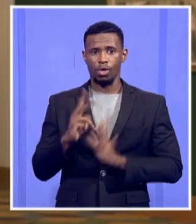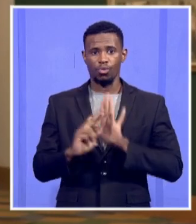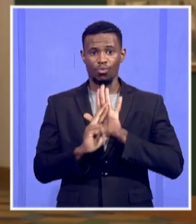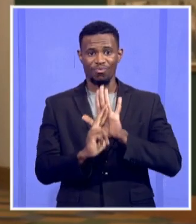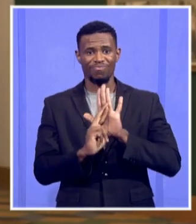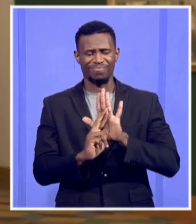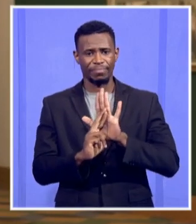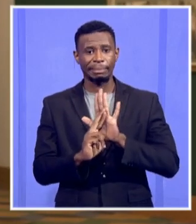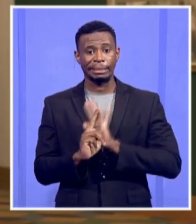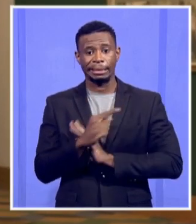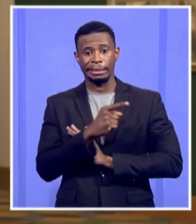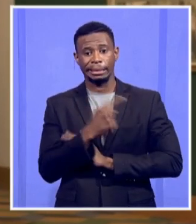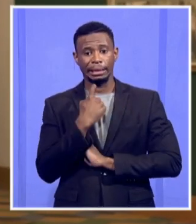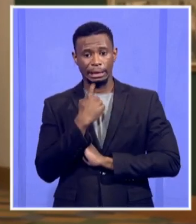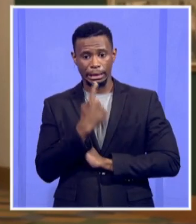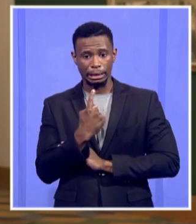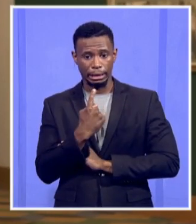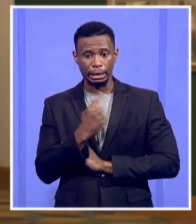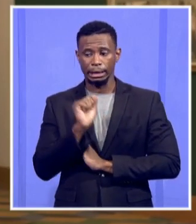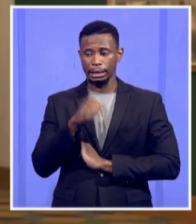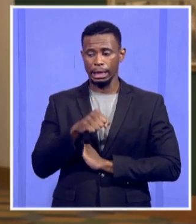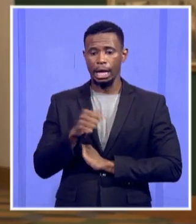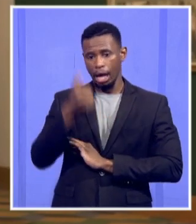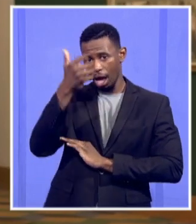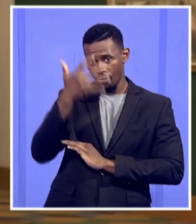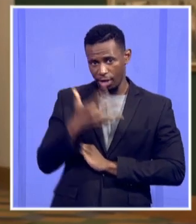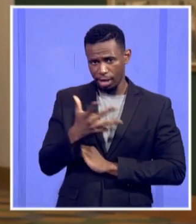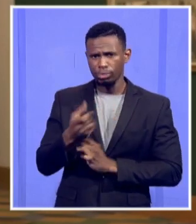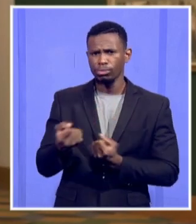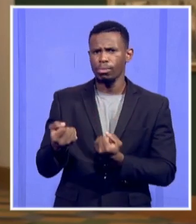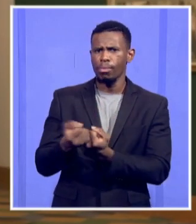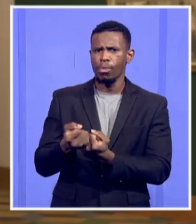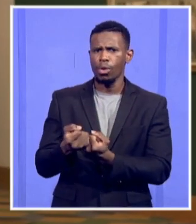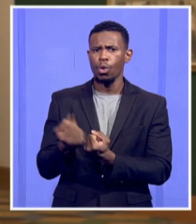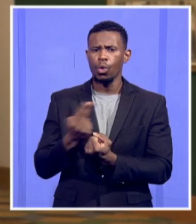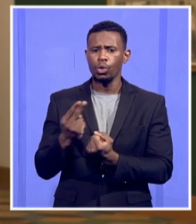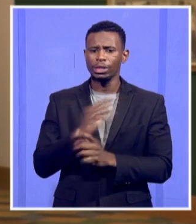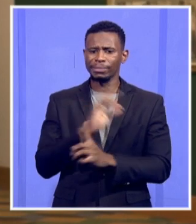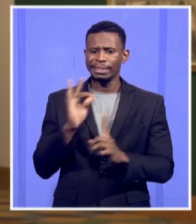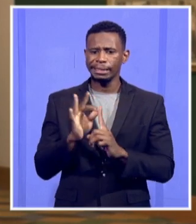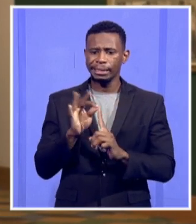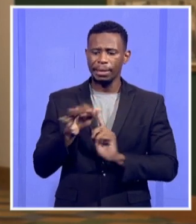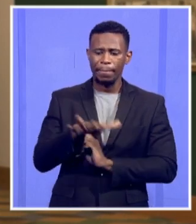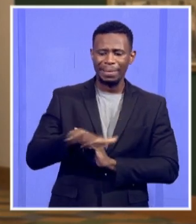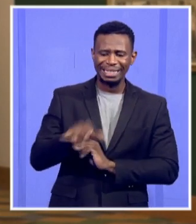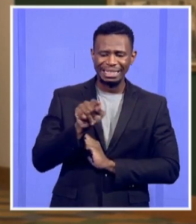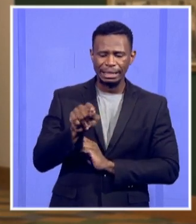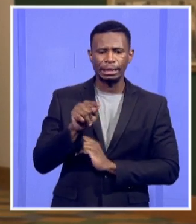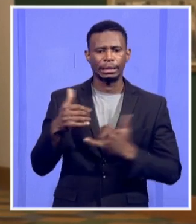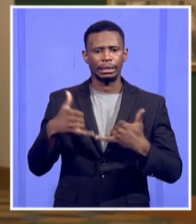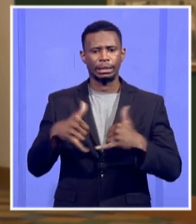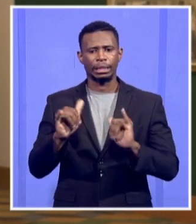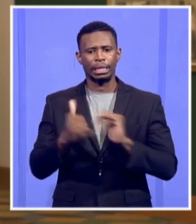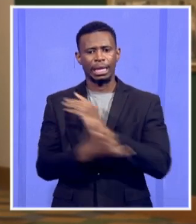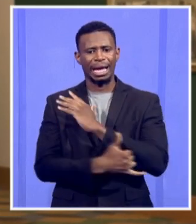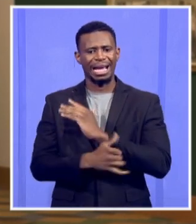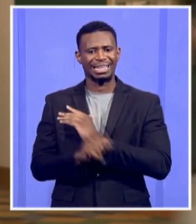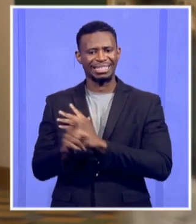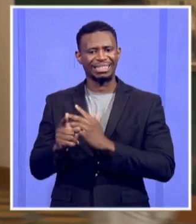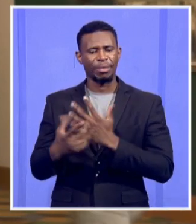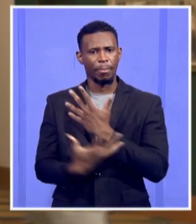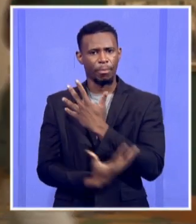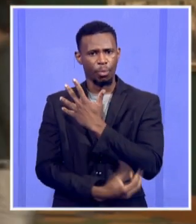support the continent, particularly as a developing region, because you have to take care of the